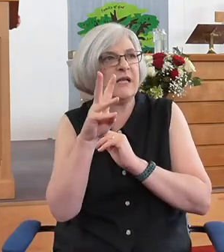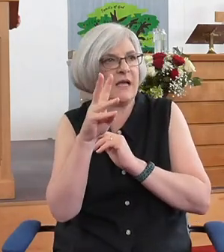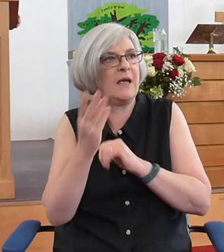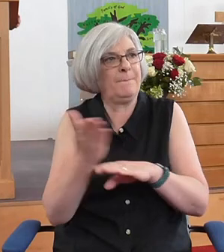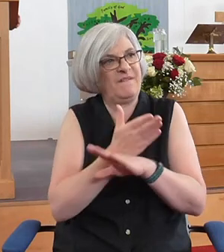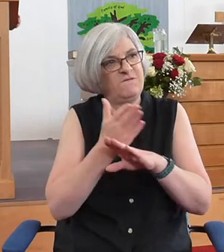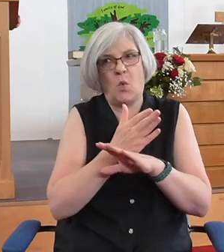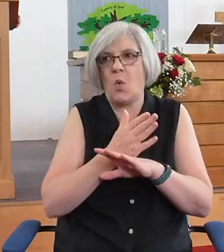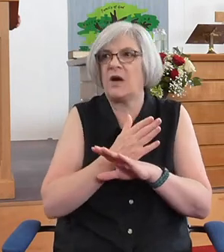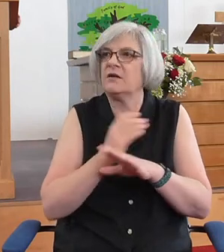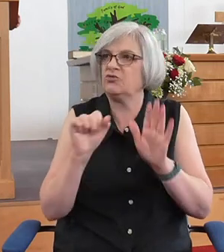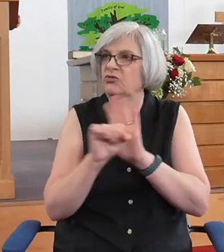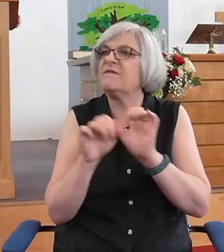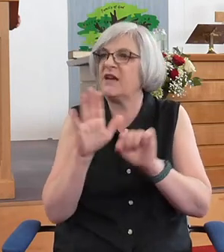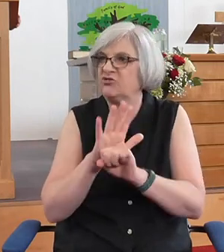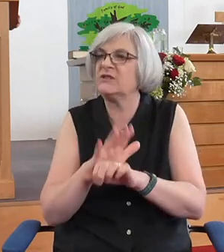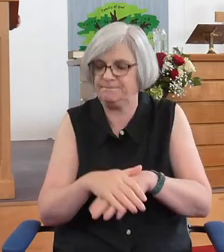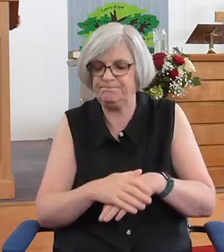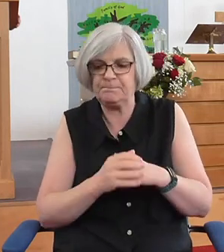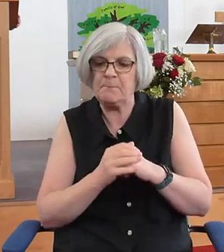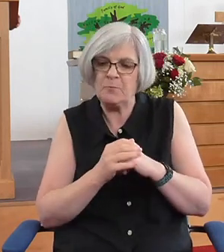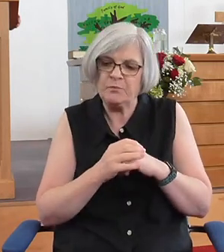And as Miriam was saying earlier,